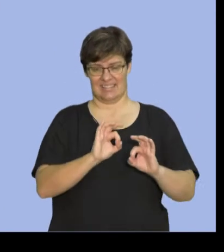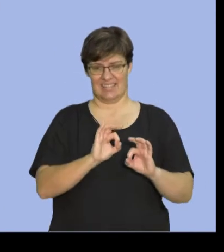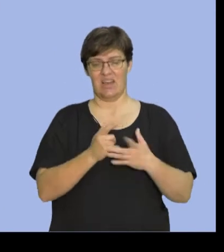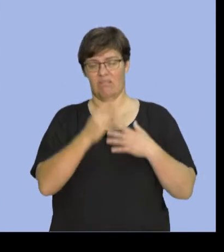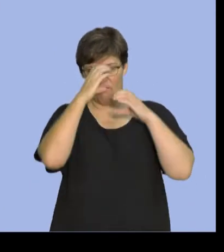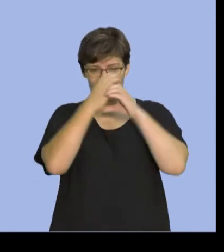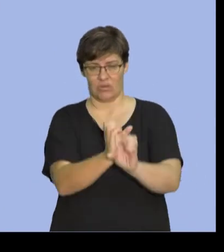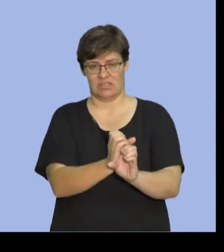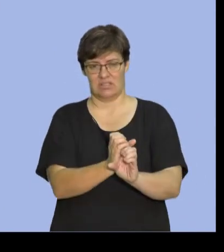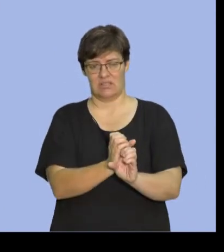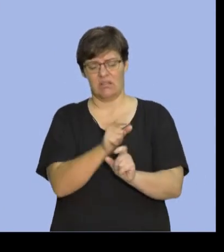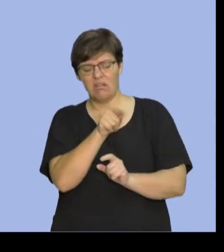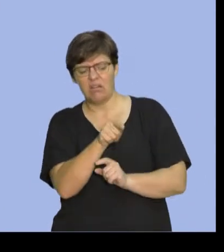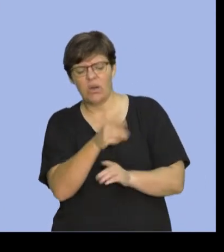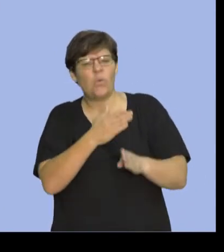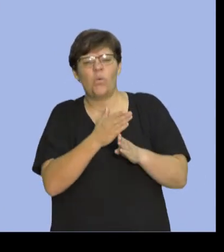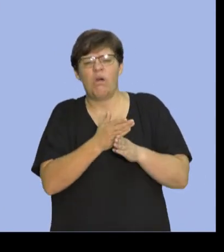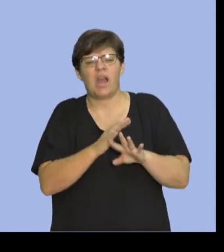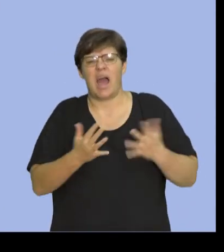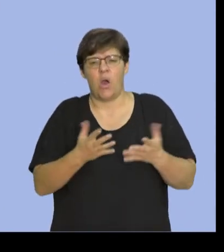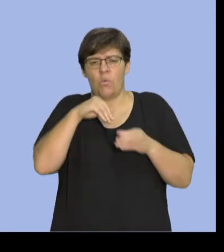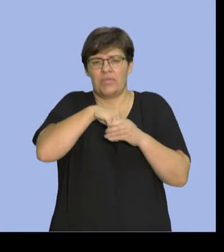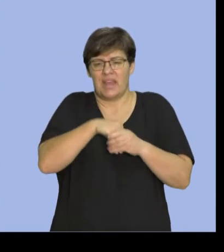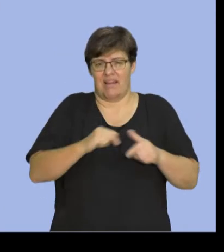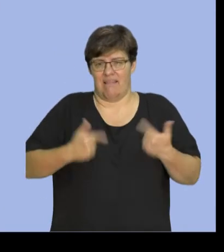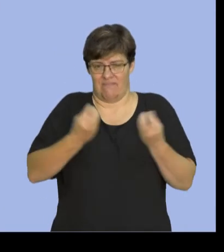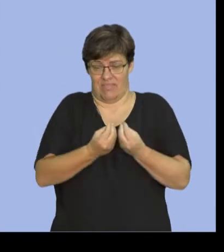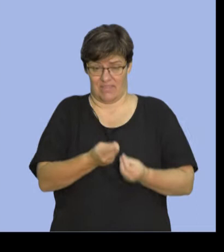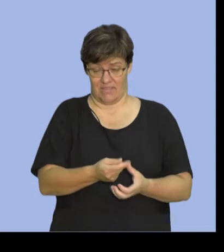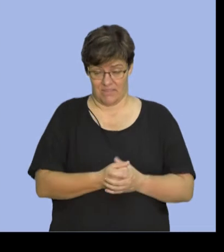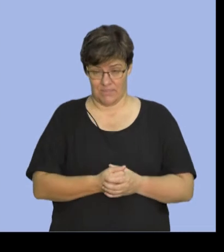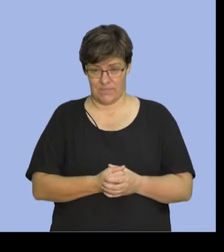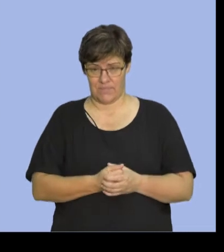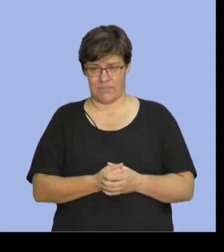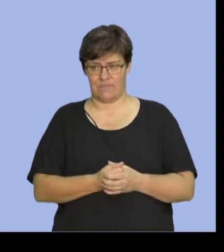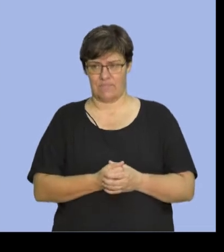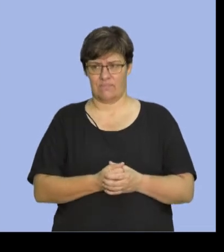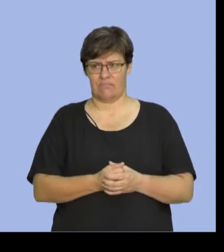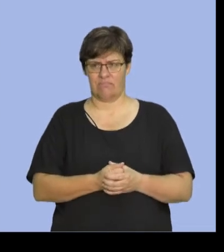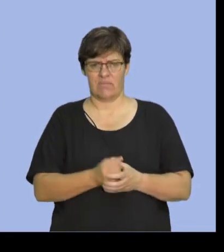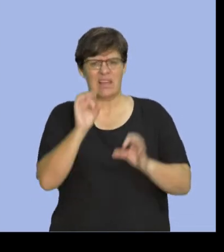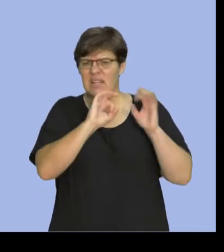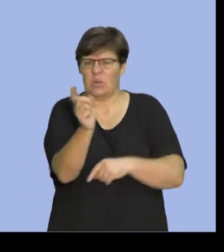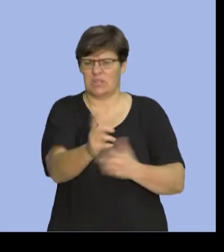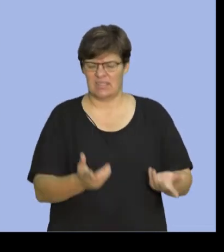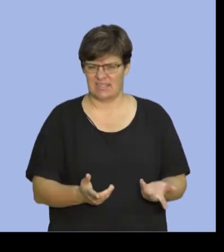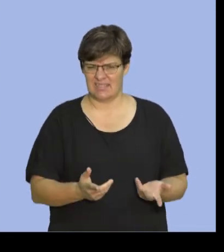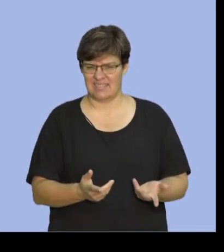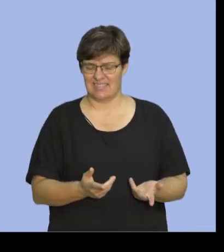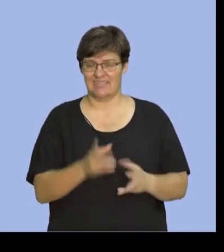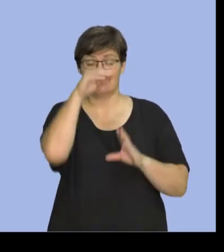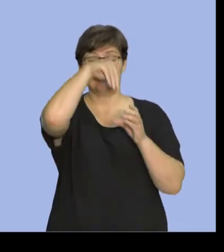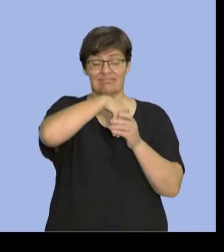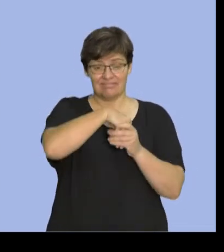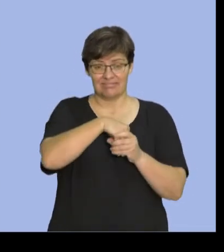of how cells work in an organism. So what is a cell? Cells contain the